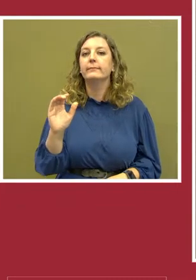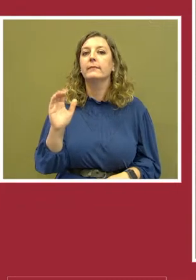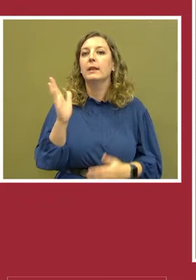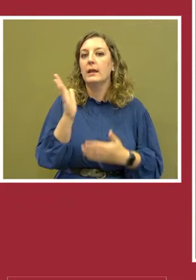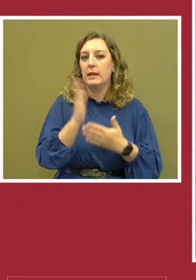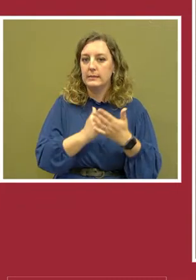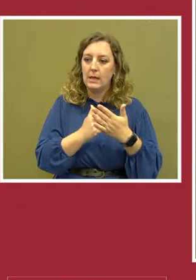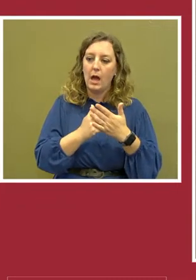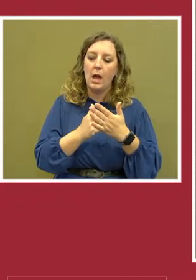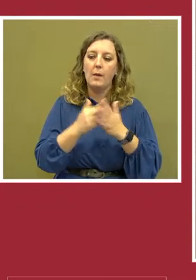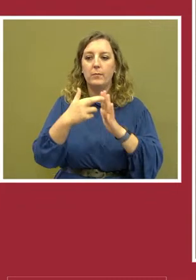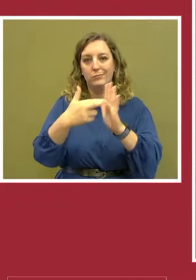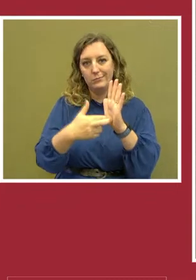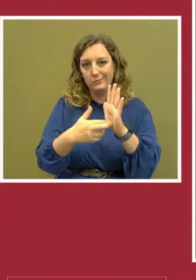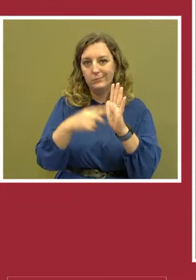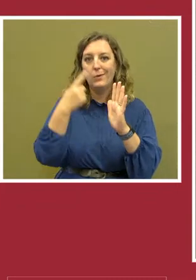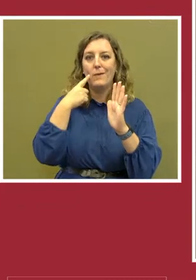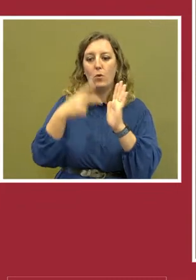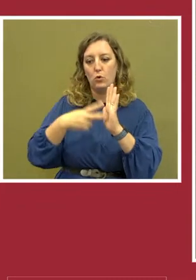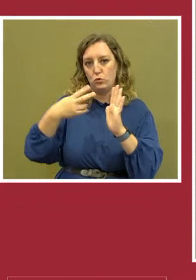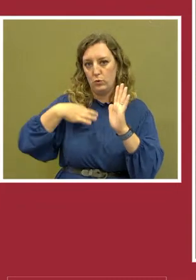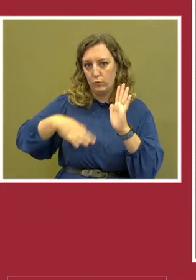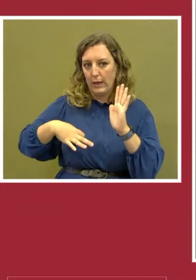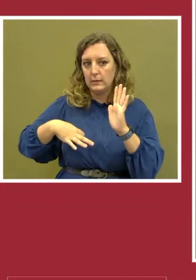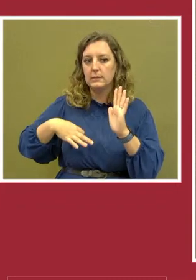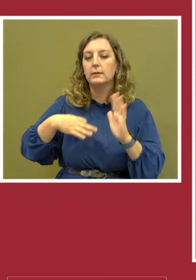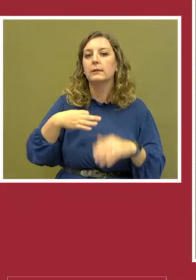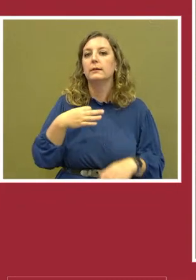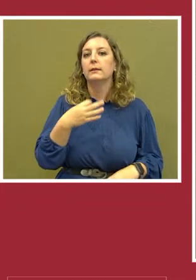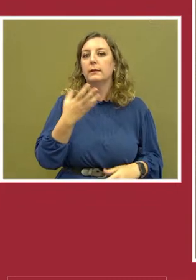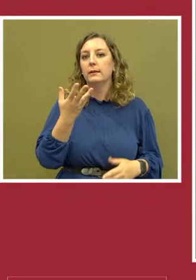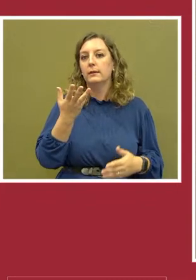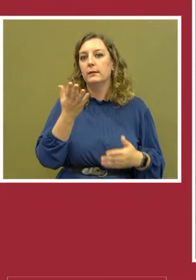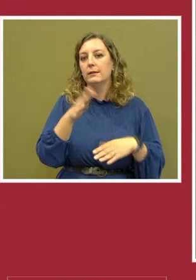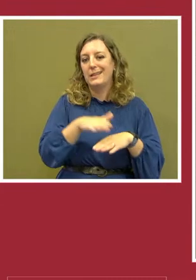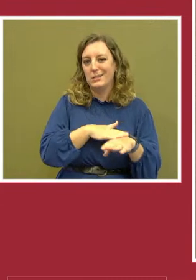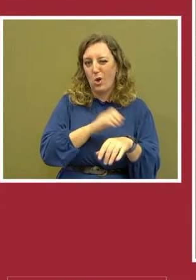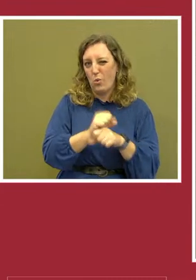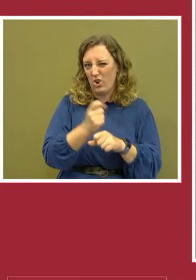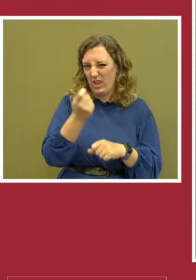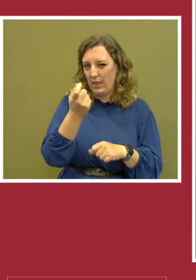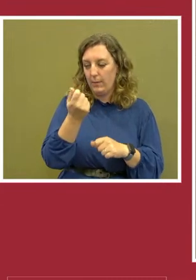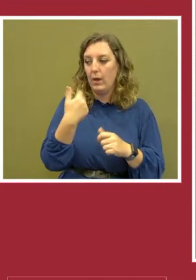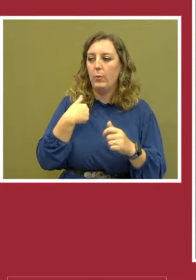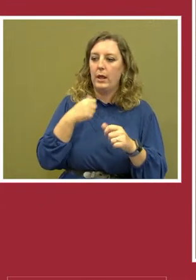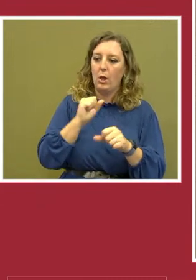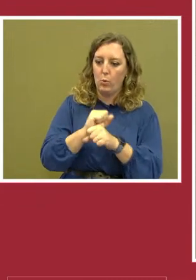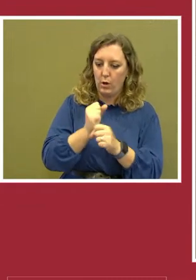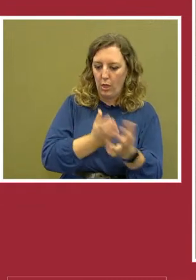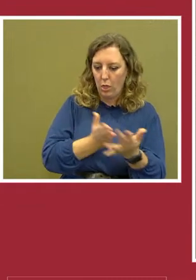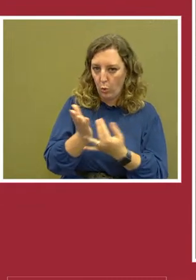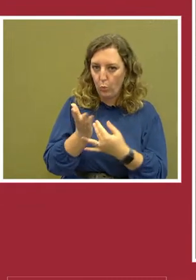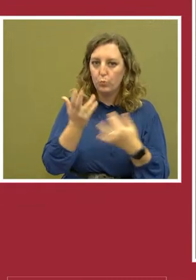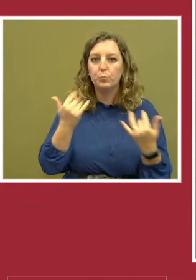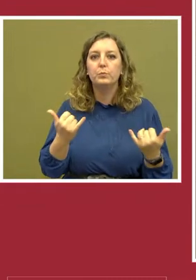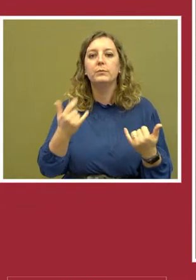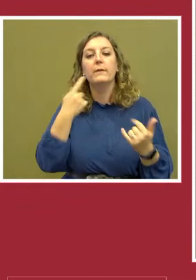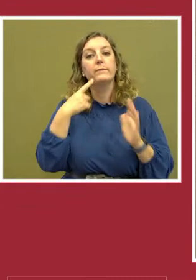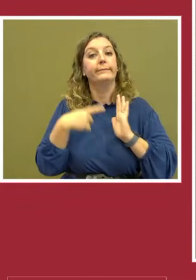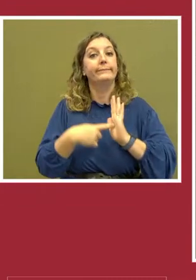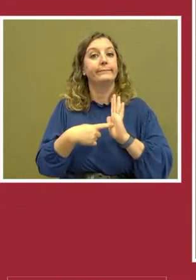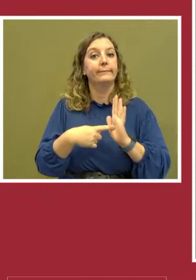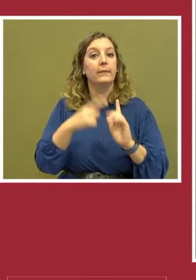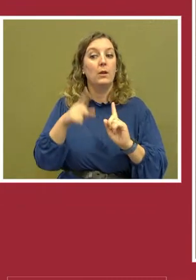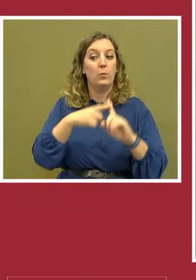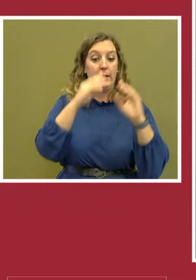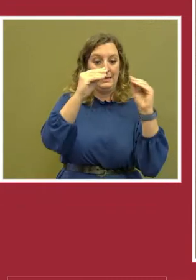There are some regulations when it comes to dual credit that slow the work a little bit that we're working around. For instance,